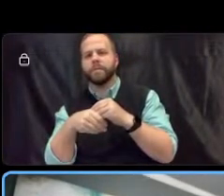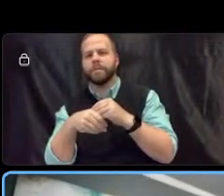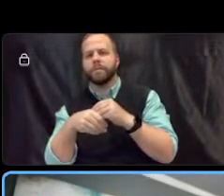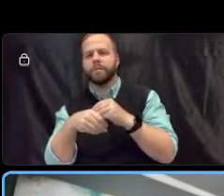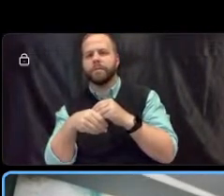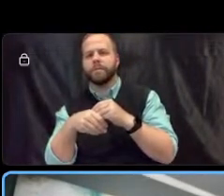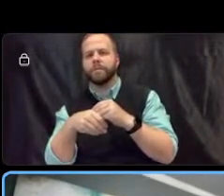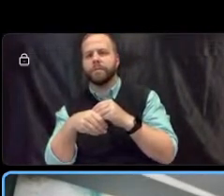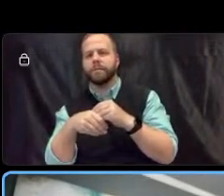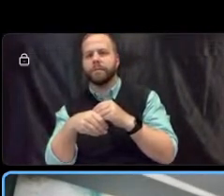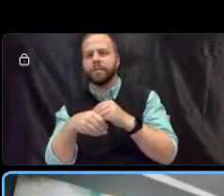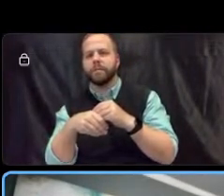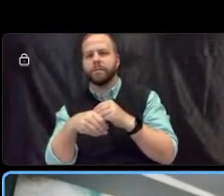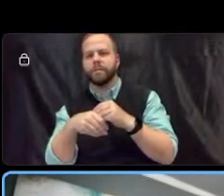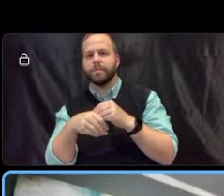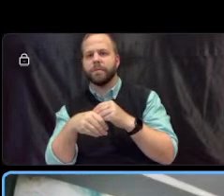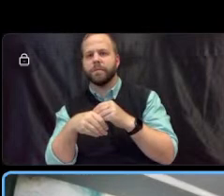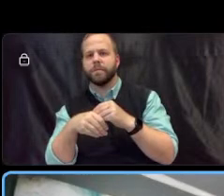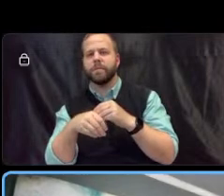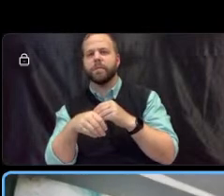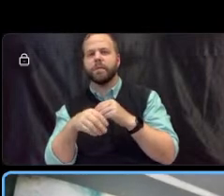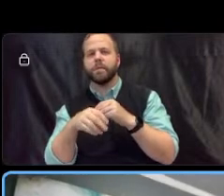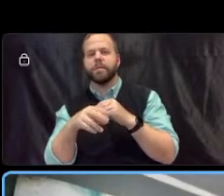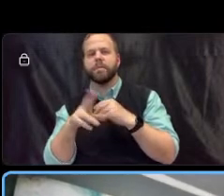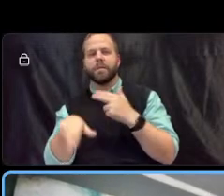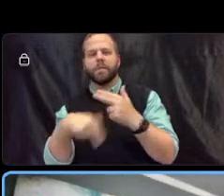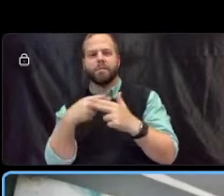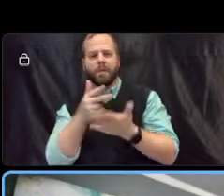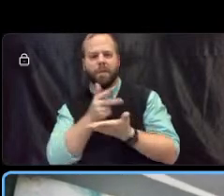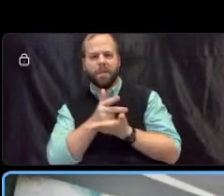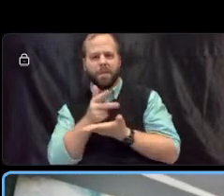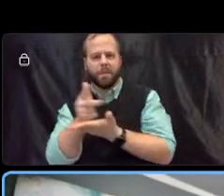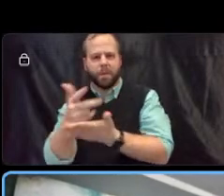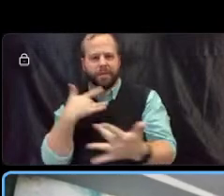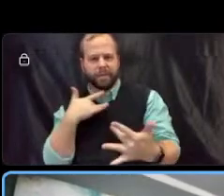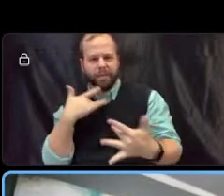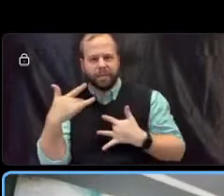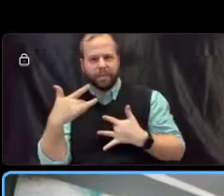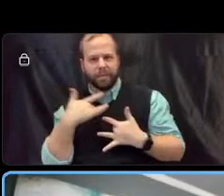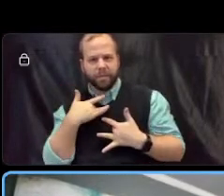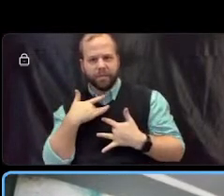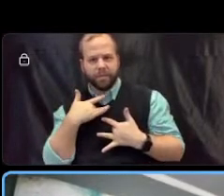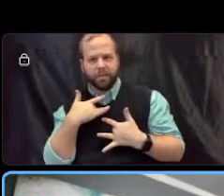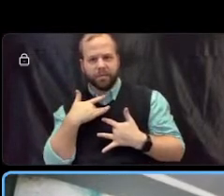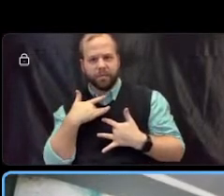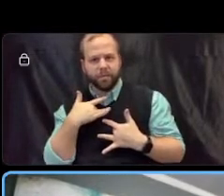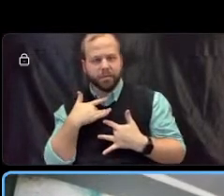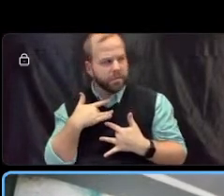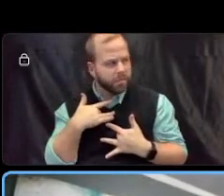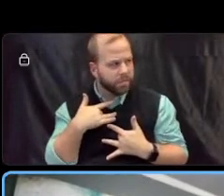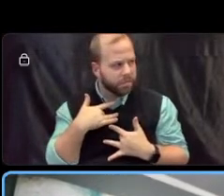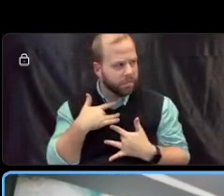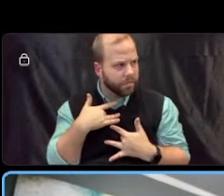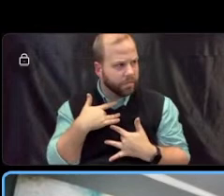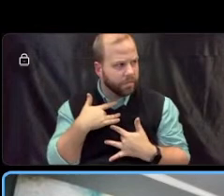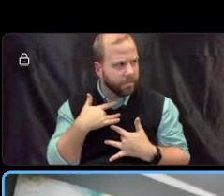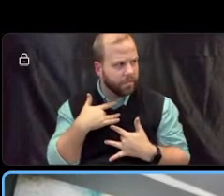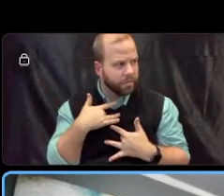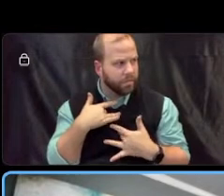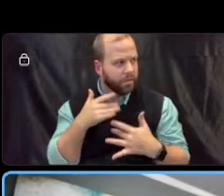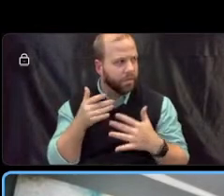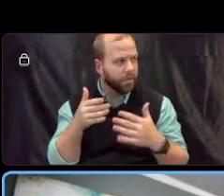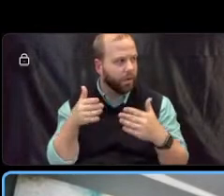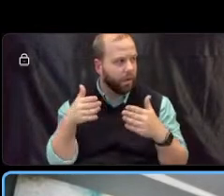spoke. The parking is what, because this property sits on the corner, correct? Yes, At the ma'am. beginning of the